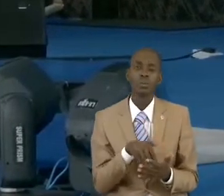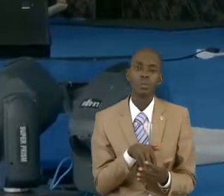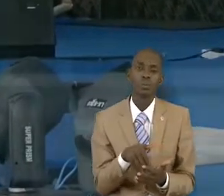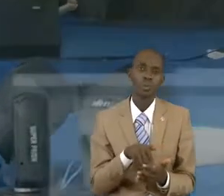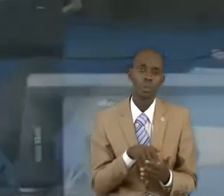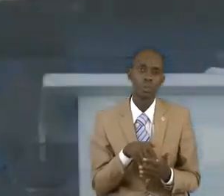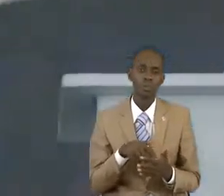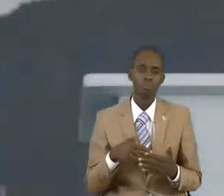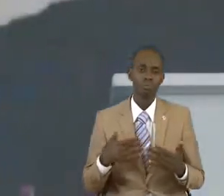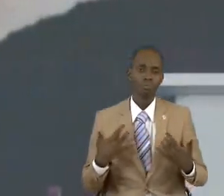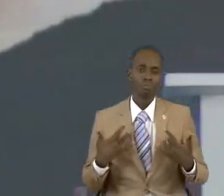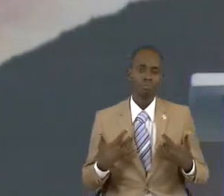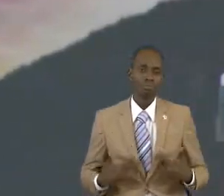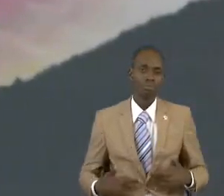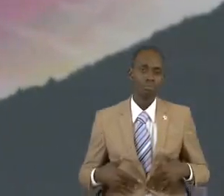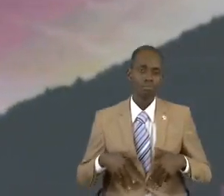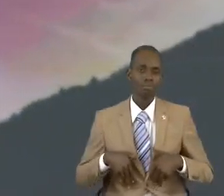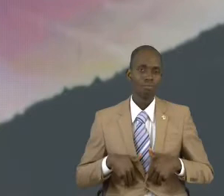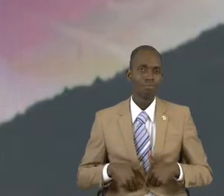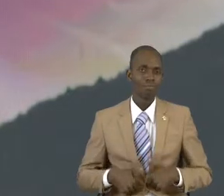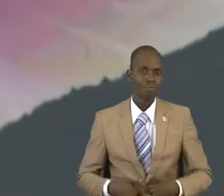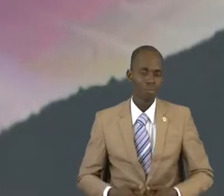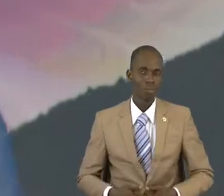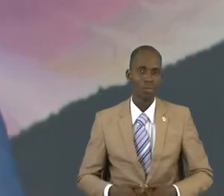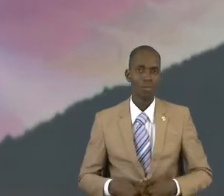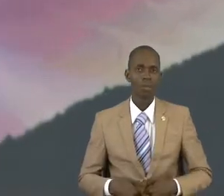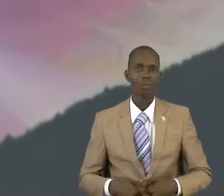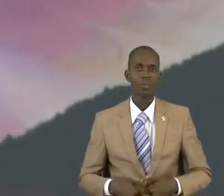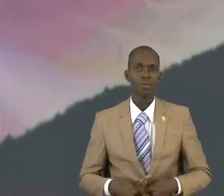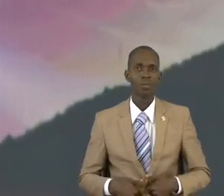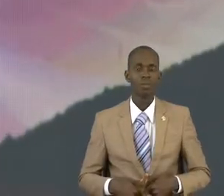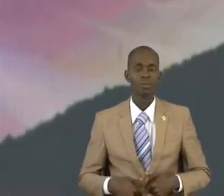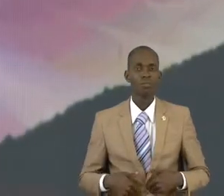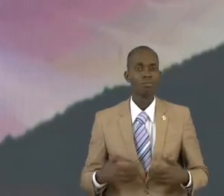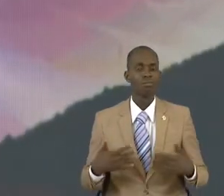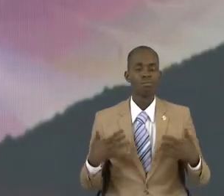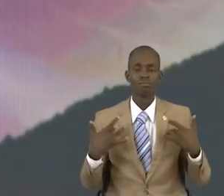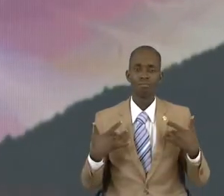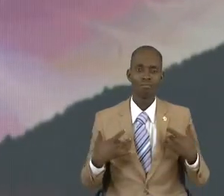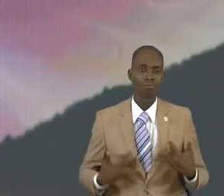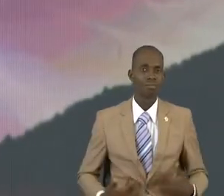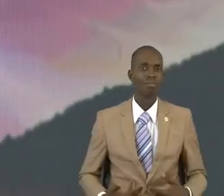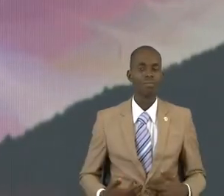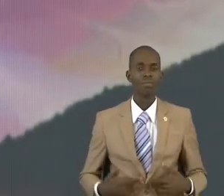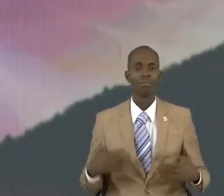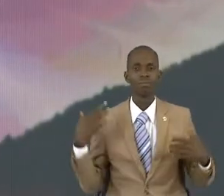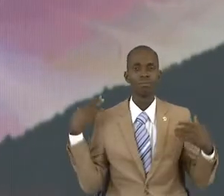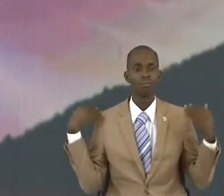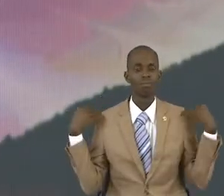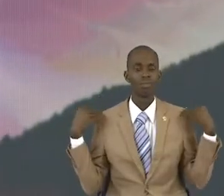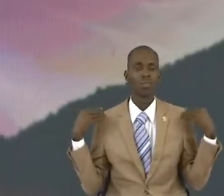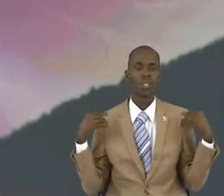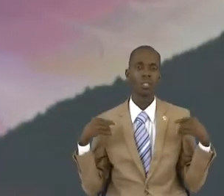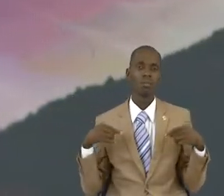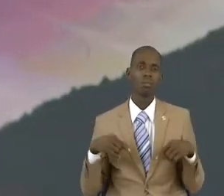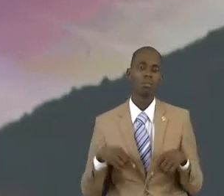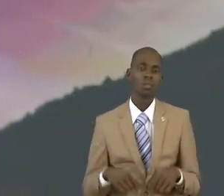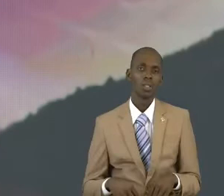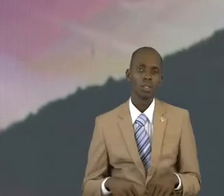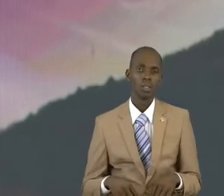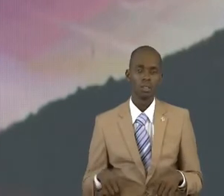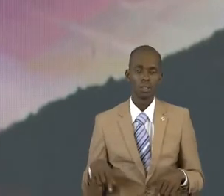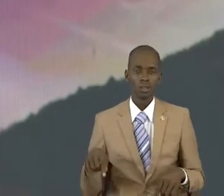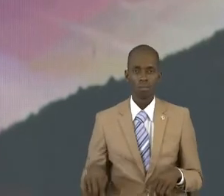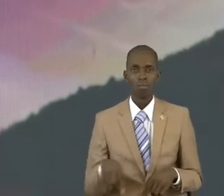tired, weary, exhausted, shoulders down, legs